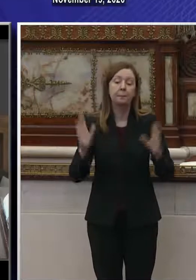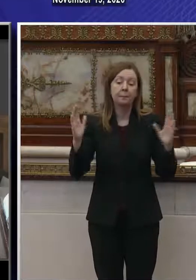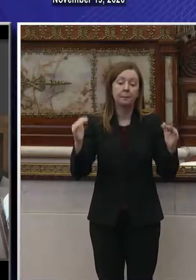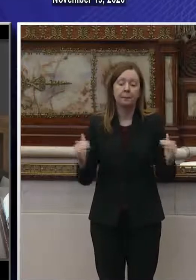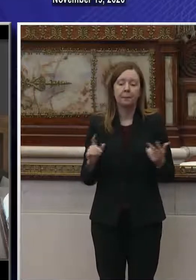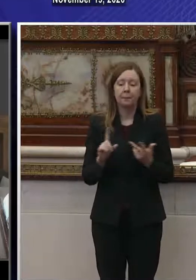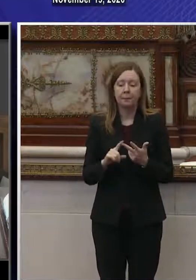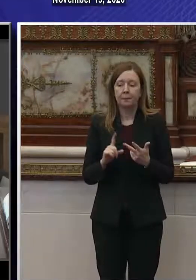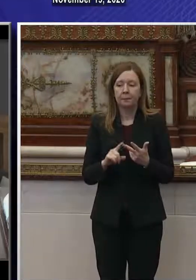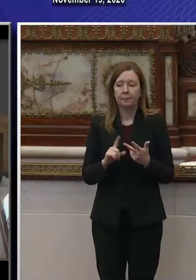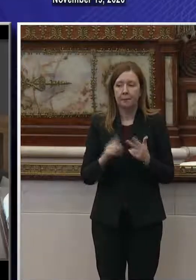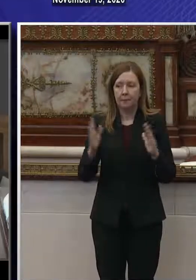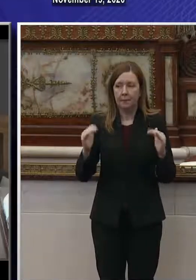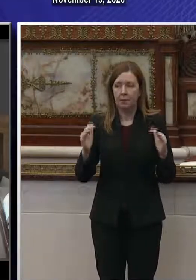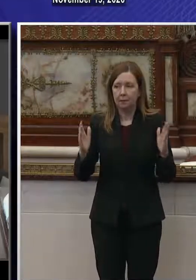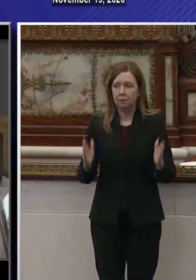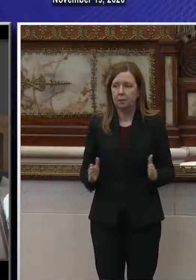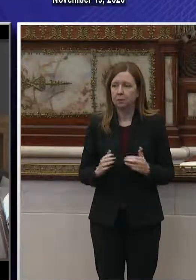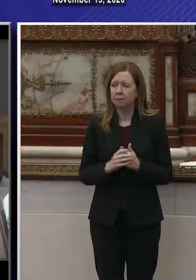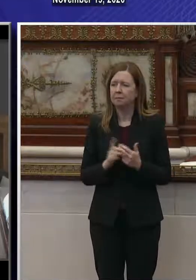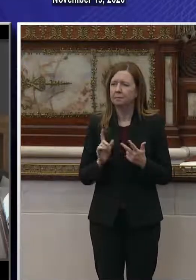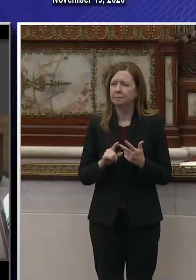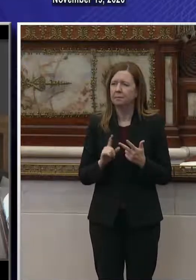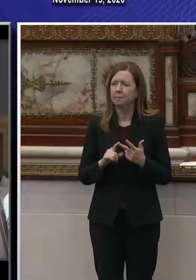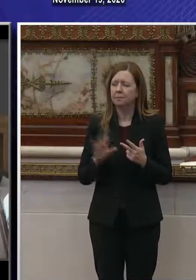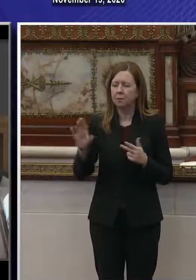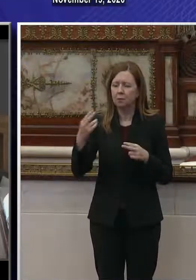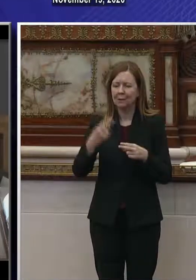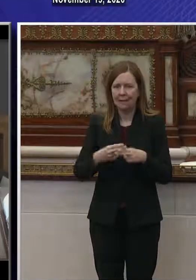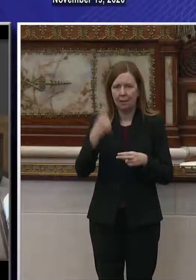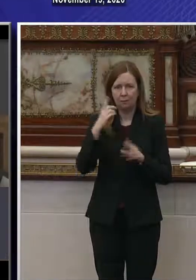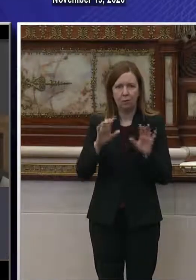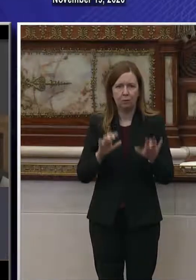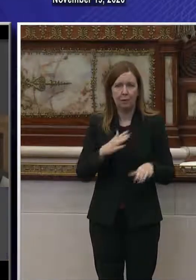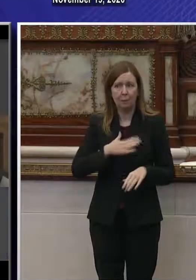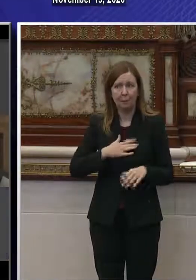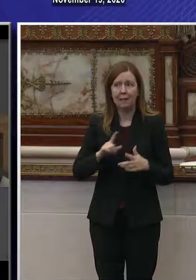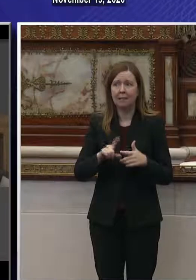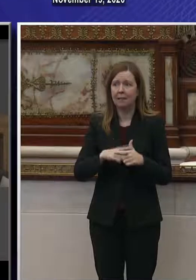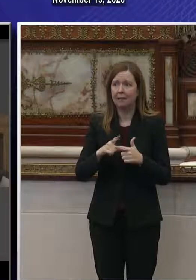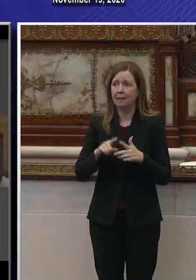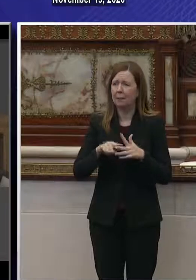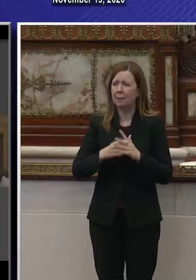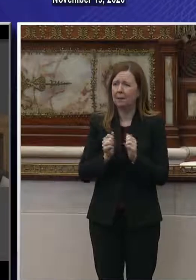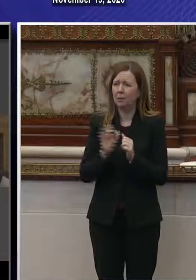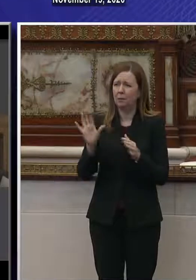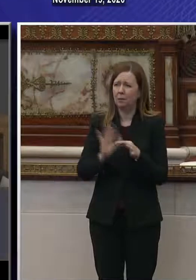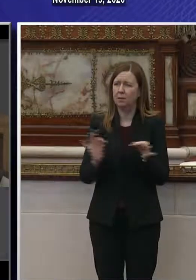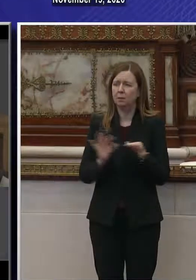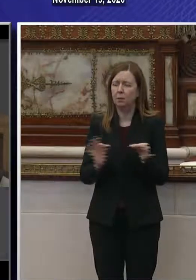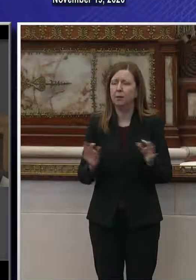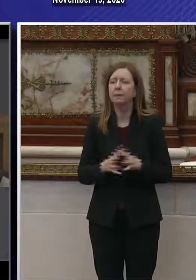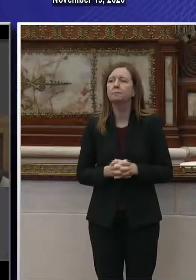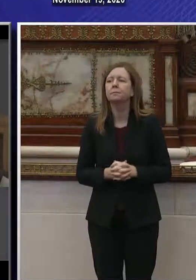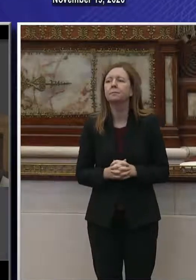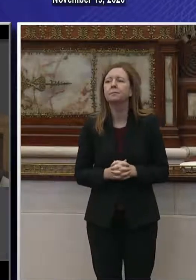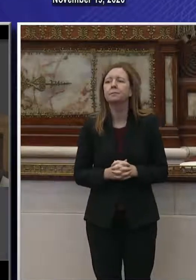have the next person that was called state your name for the record and begin with your testimony.